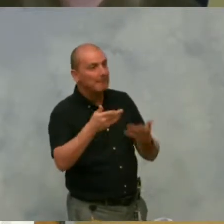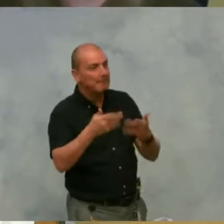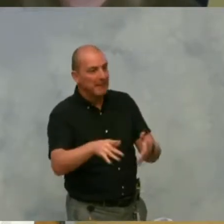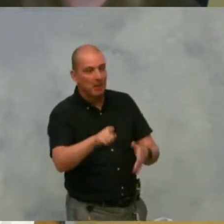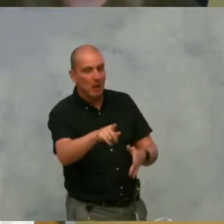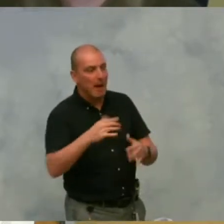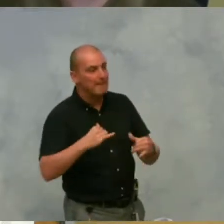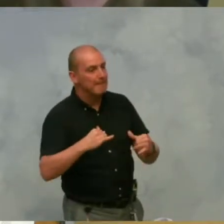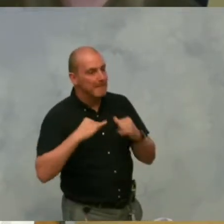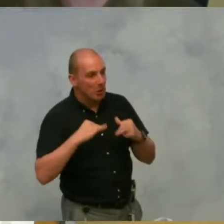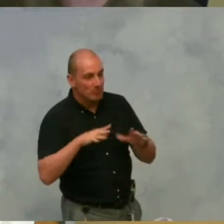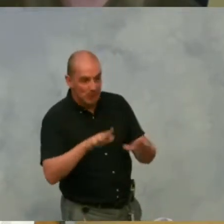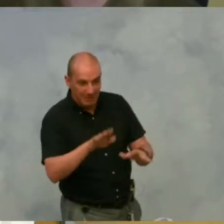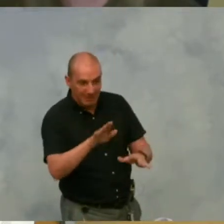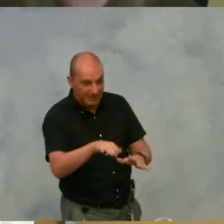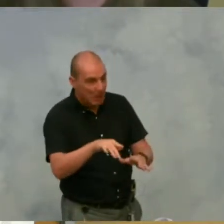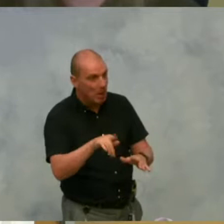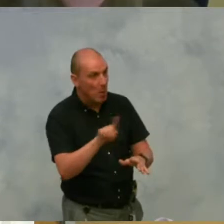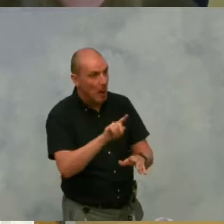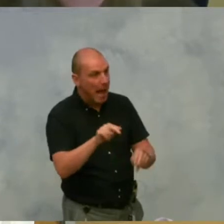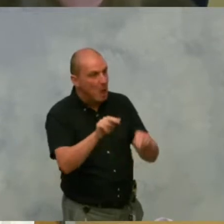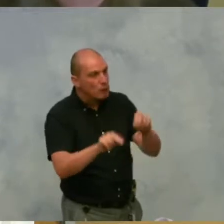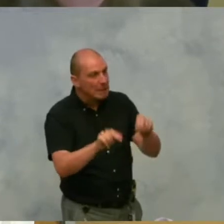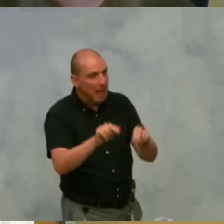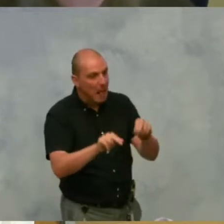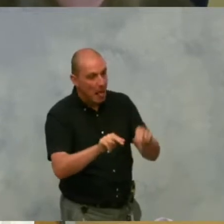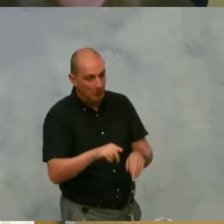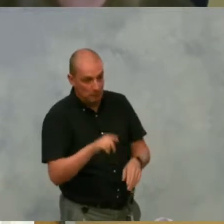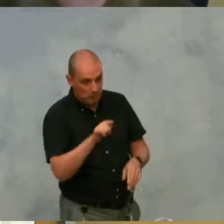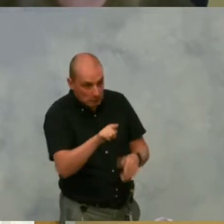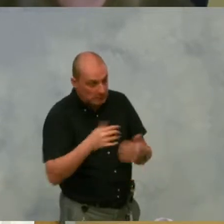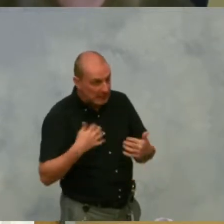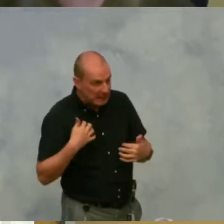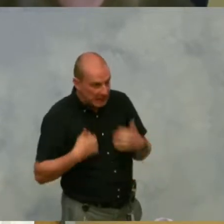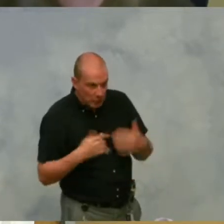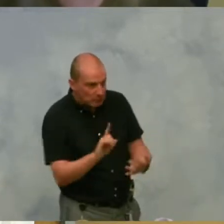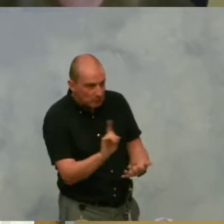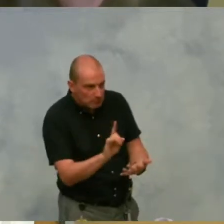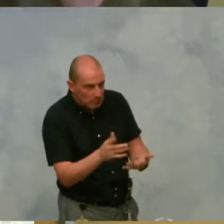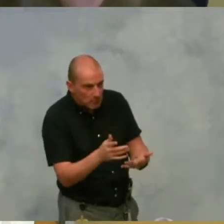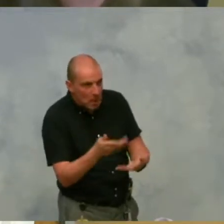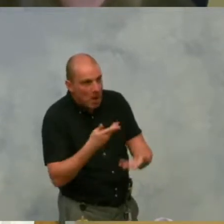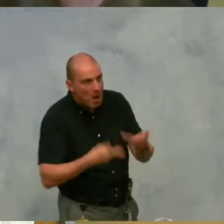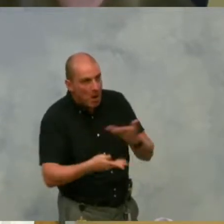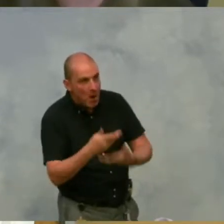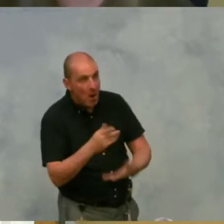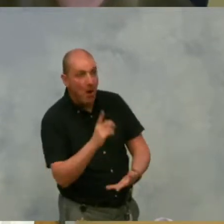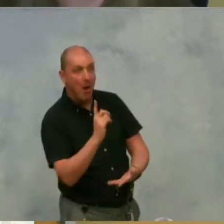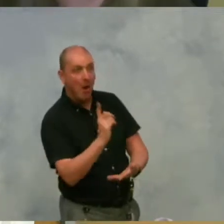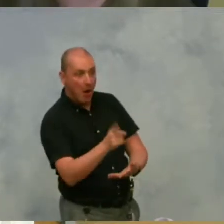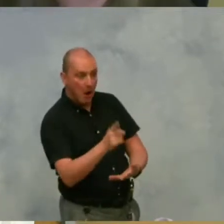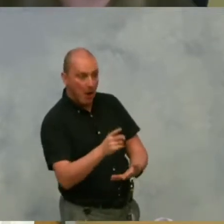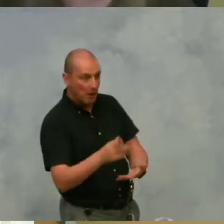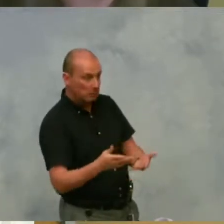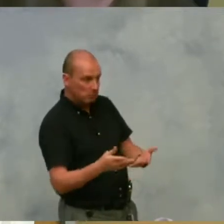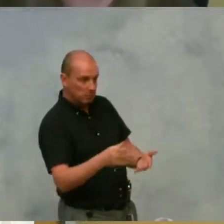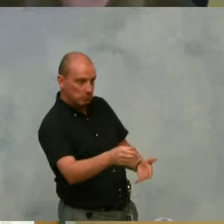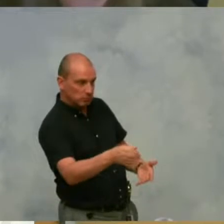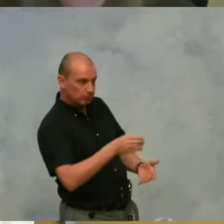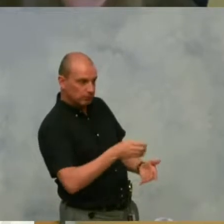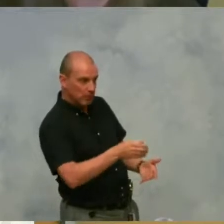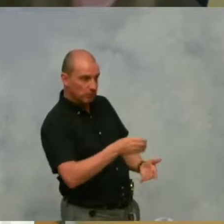appraisal about what else they're interested in. In some of our areas where we're looking to perhaps address some of